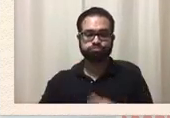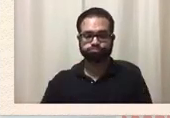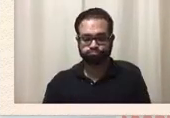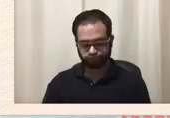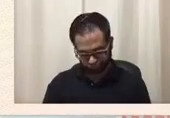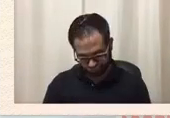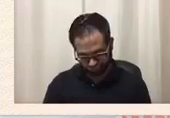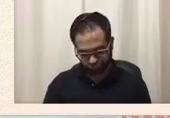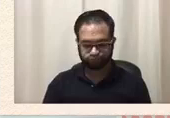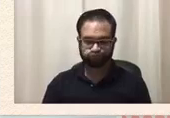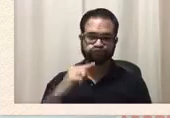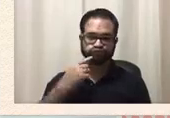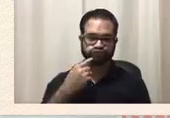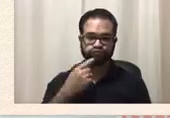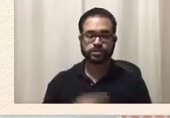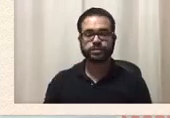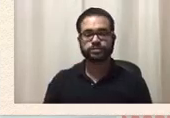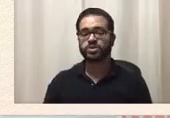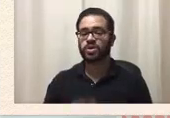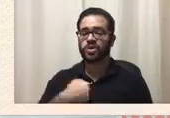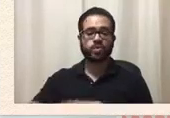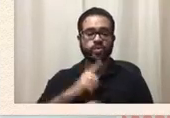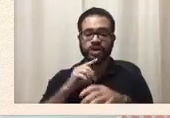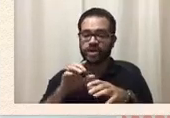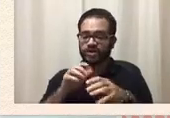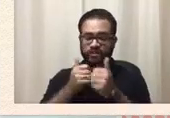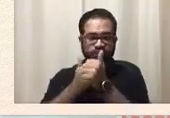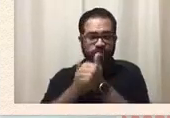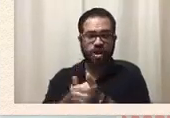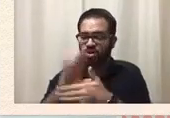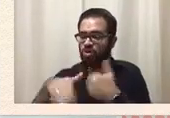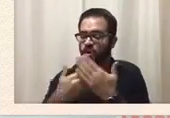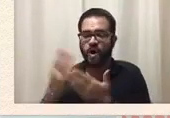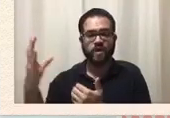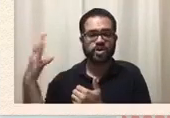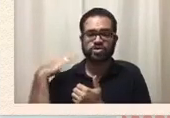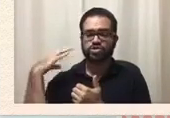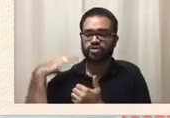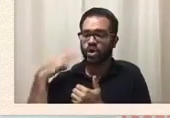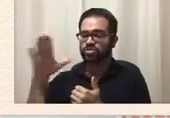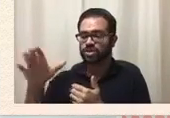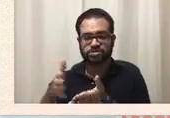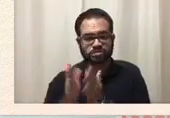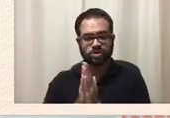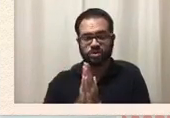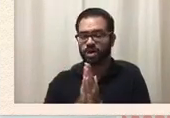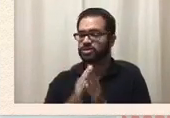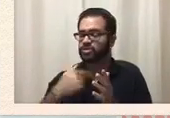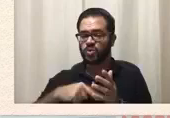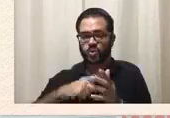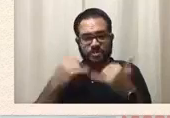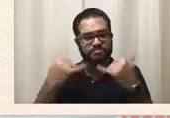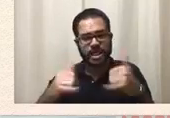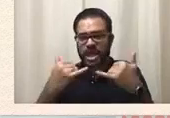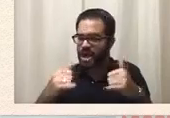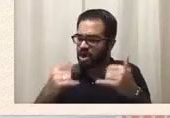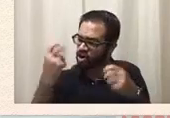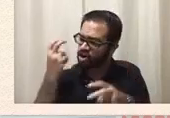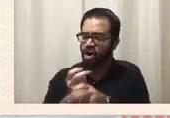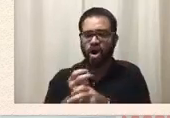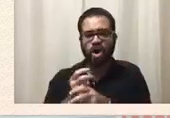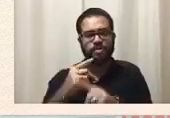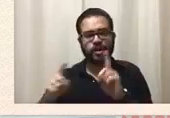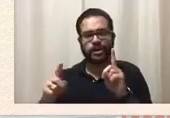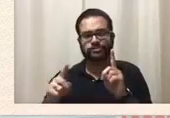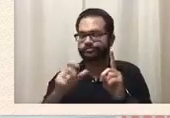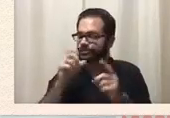done everything Coach had asked. We played our hearts out, but victory was not to be ours, and we felt the